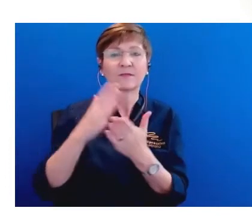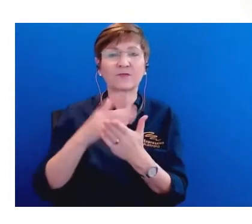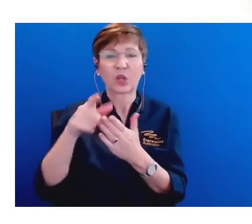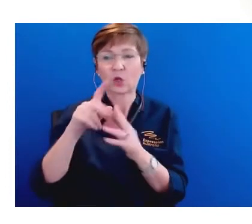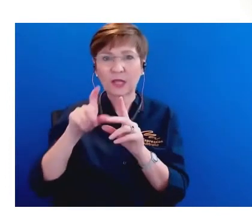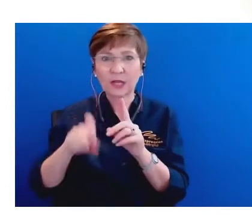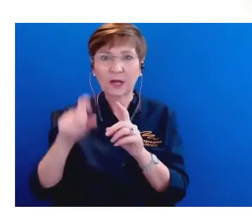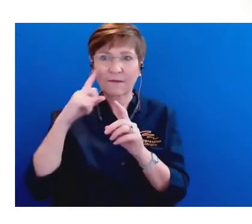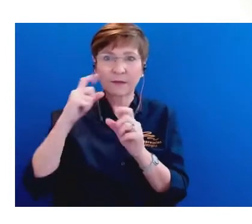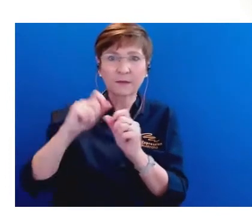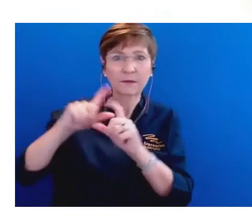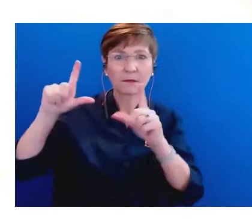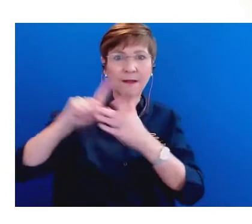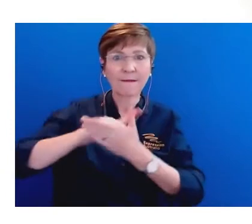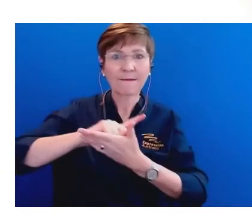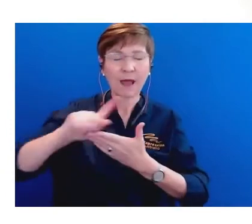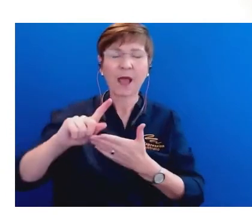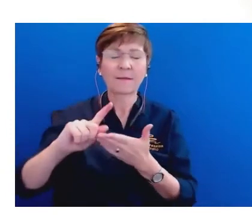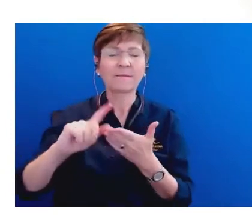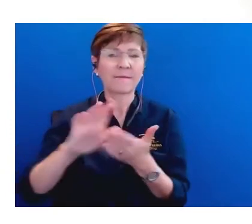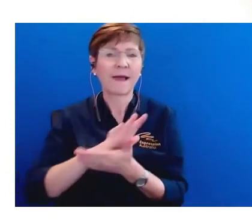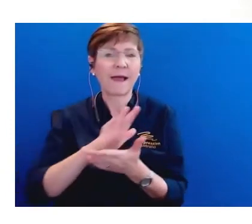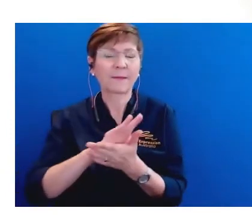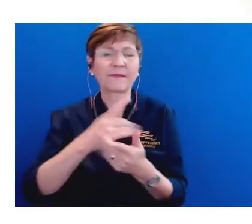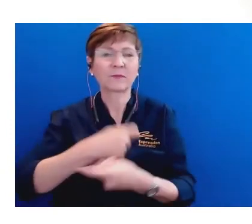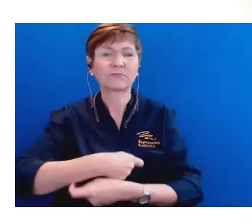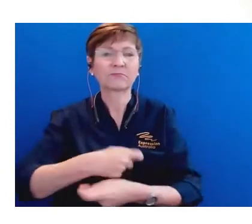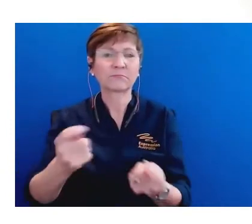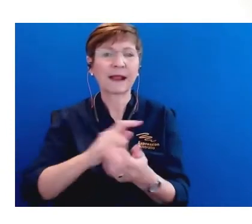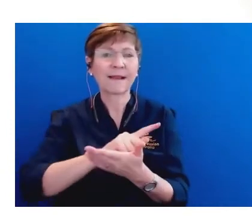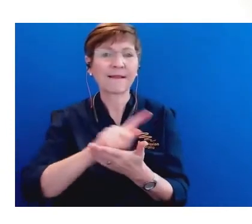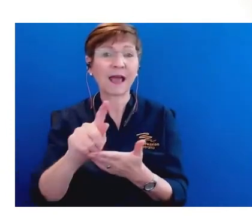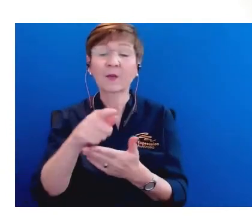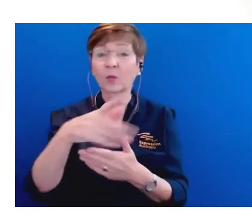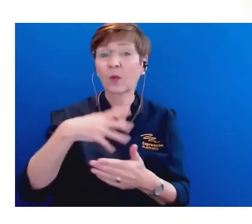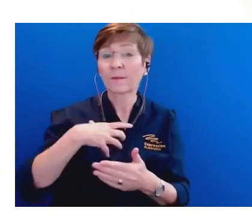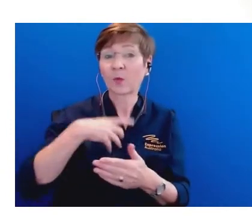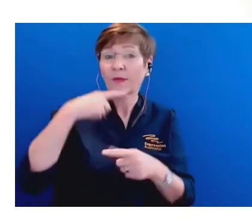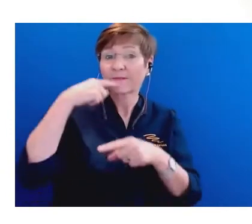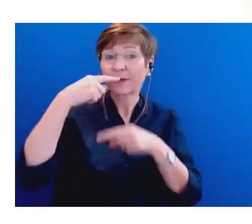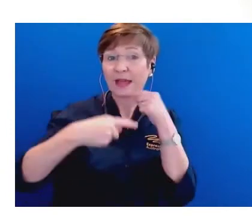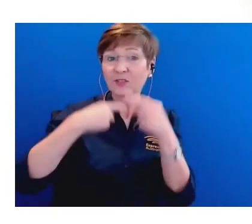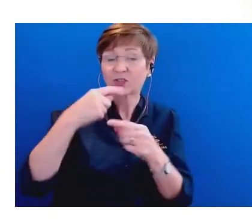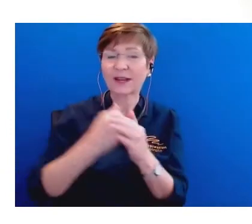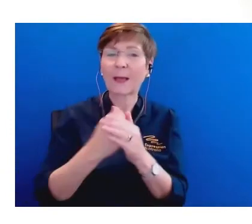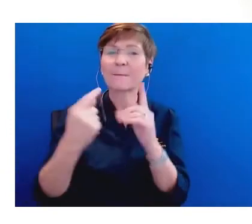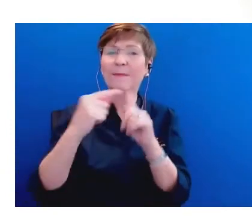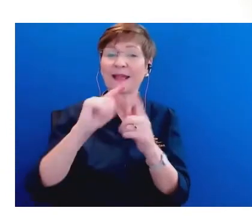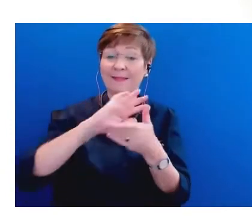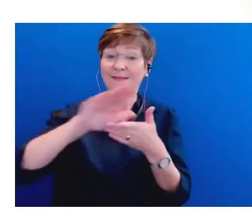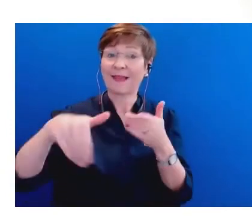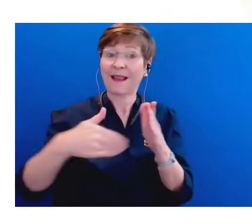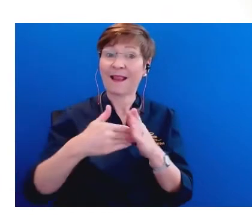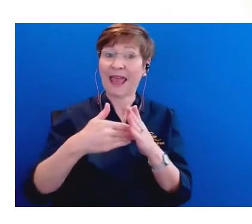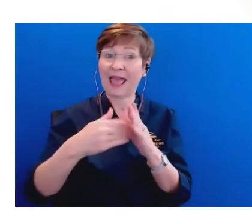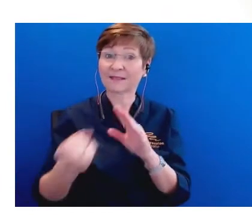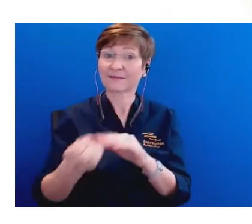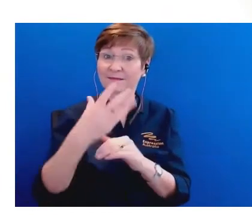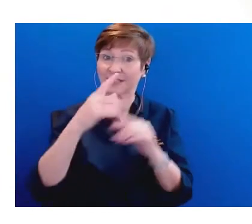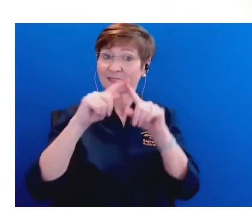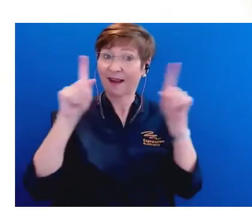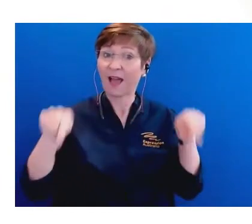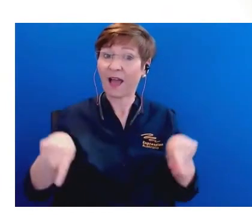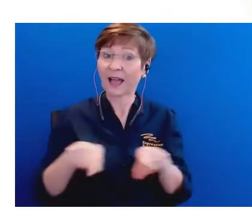around if they're of interest and if you'd like further information. And I've also got my email address on the final slide, and always happy to hear from you